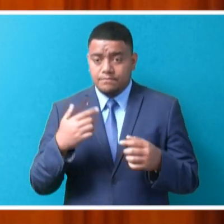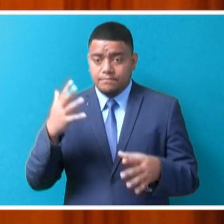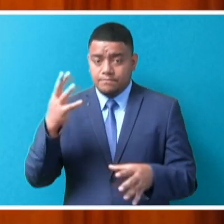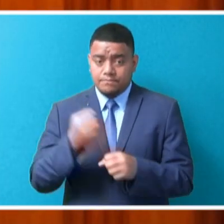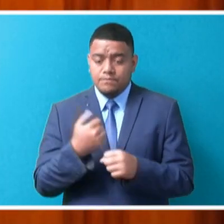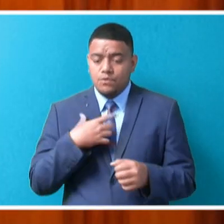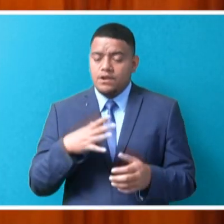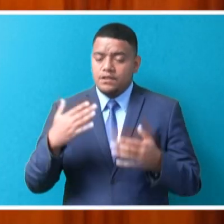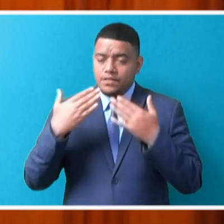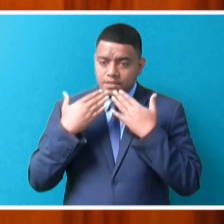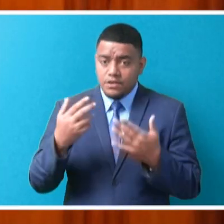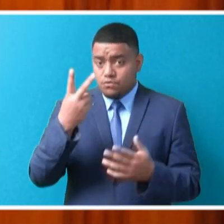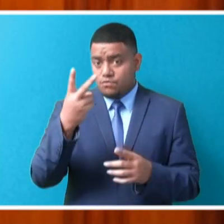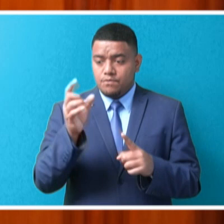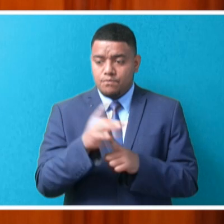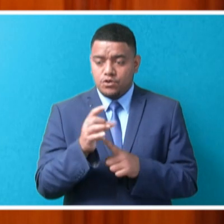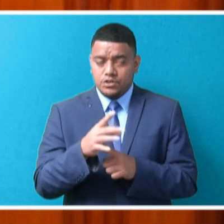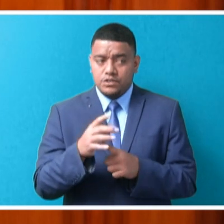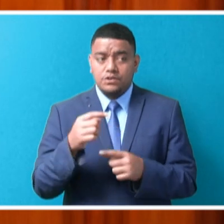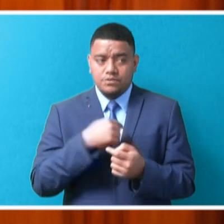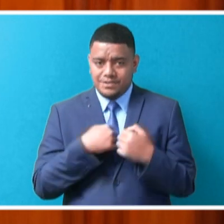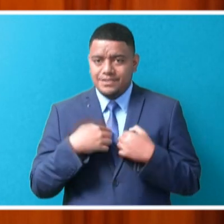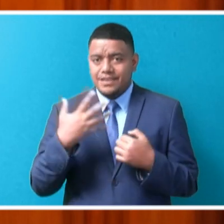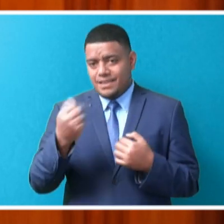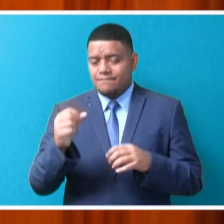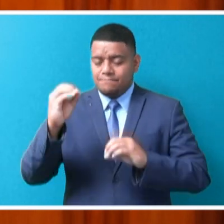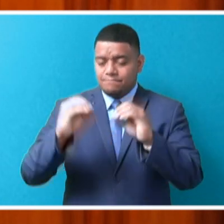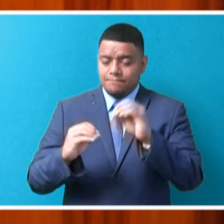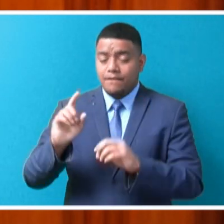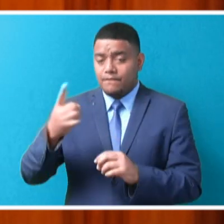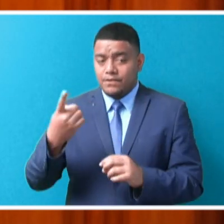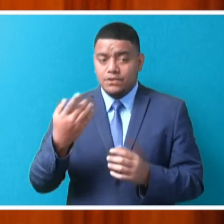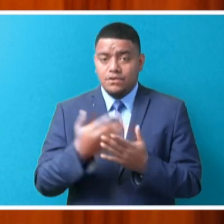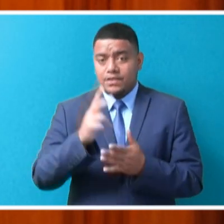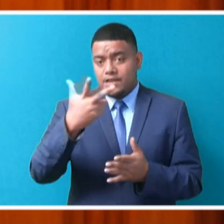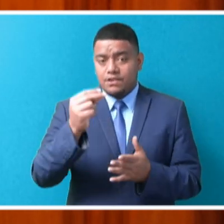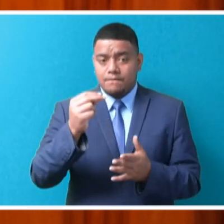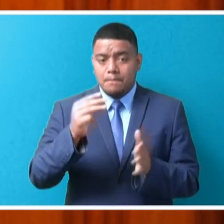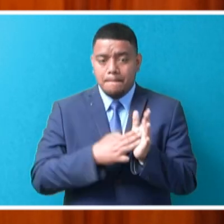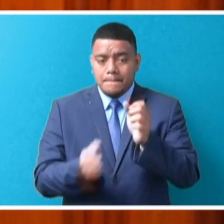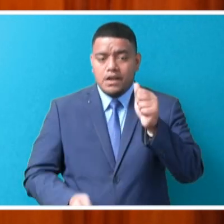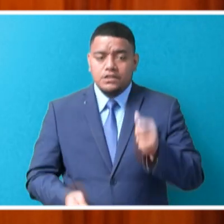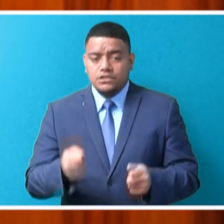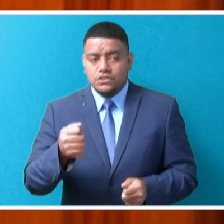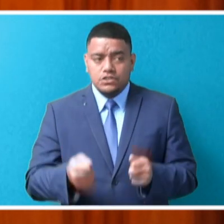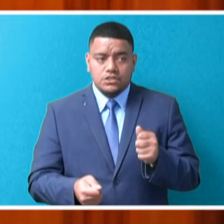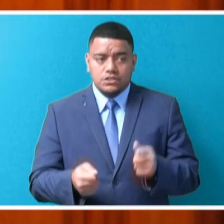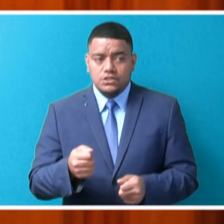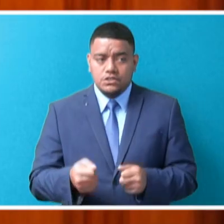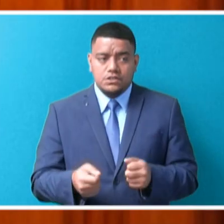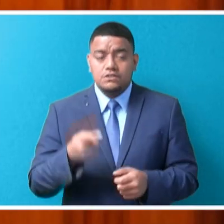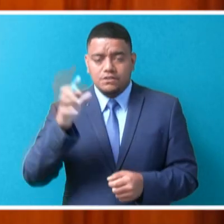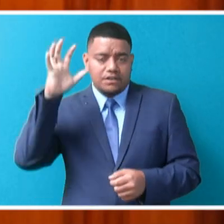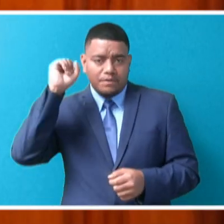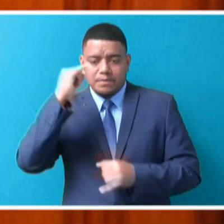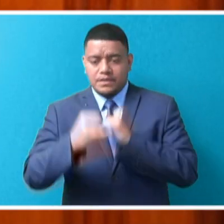moment to acknowledge two important occasions that we recently observed. Firstly, on the 8th of March, the world commemorated